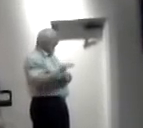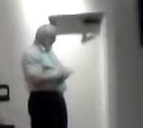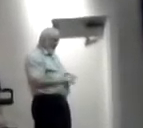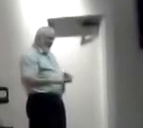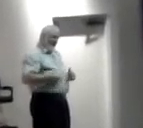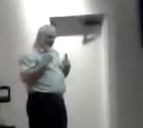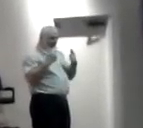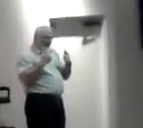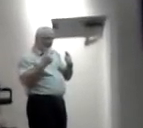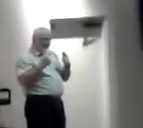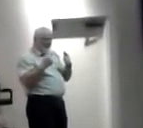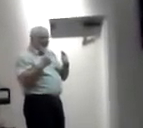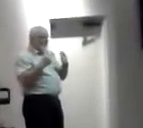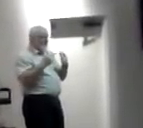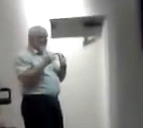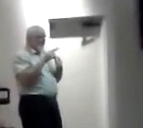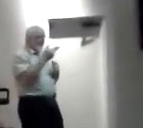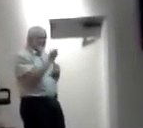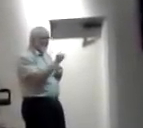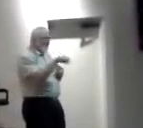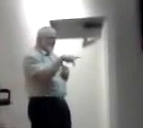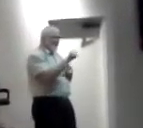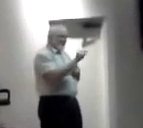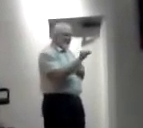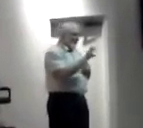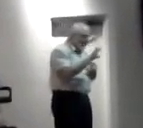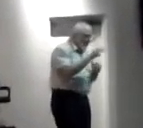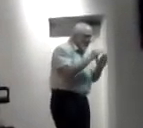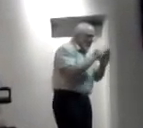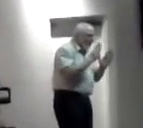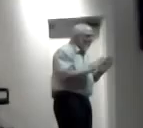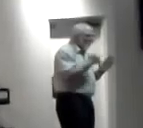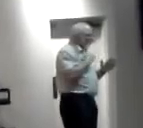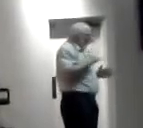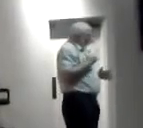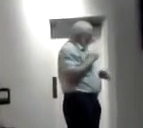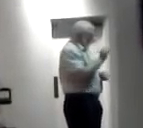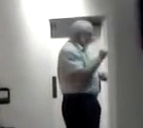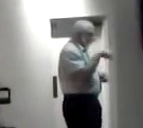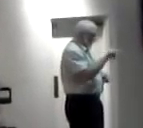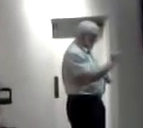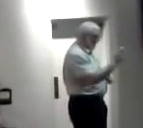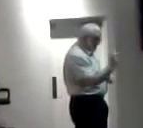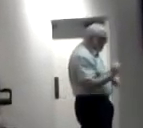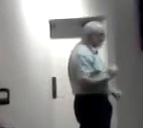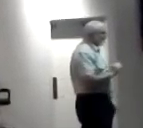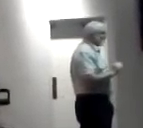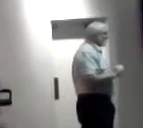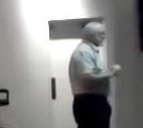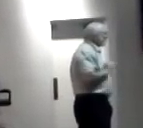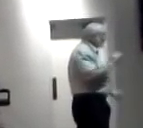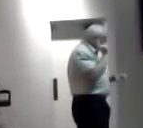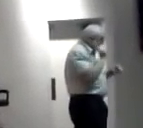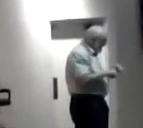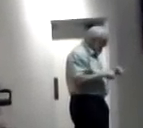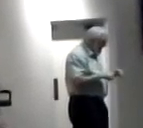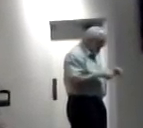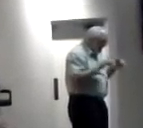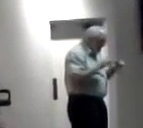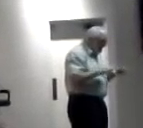I lived in a Hispanic home for many years of my life. I like spice. I can't